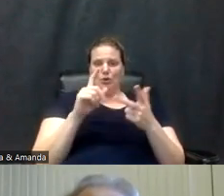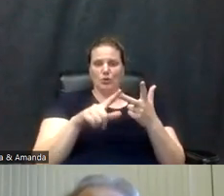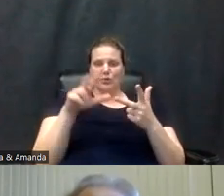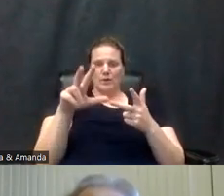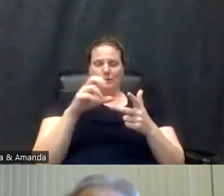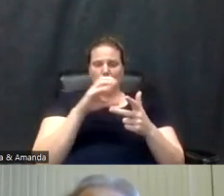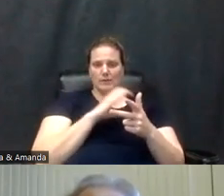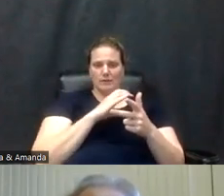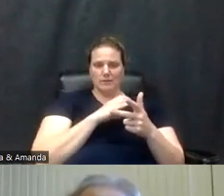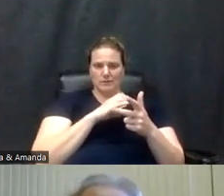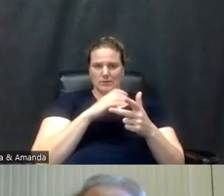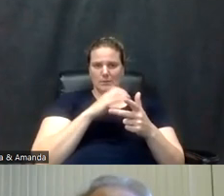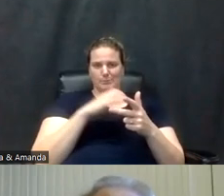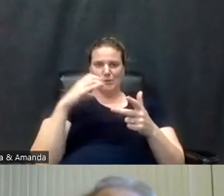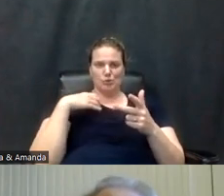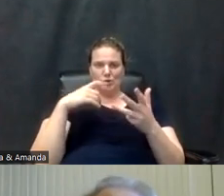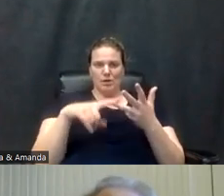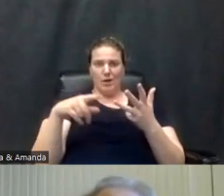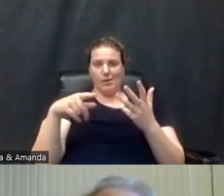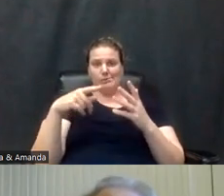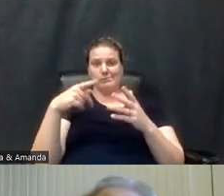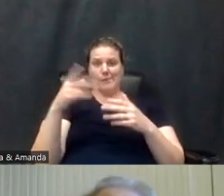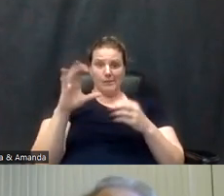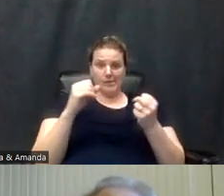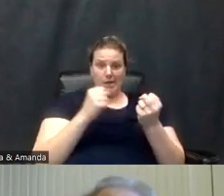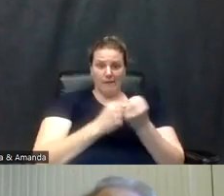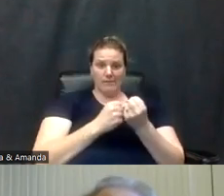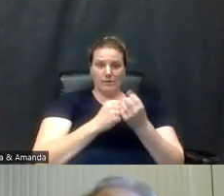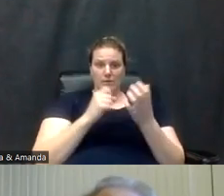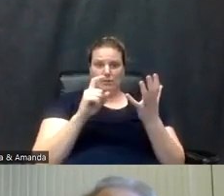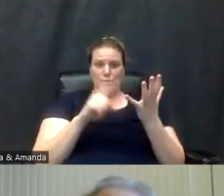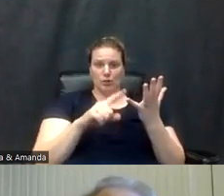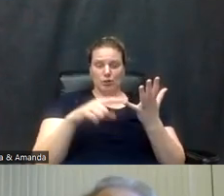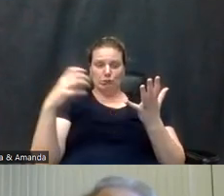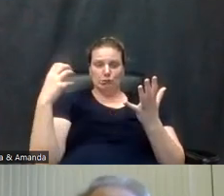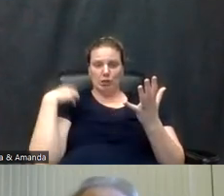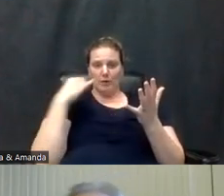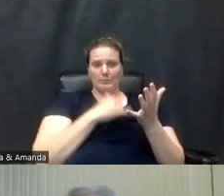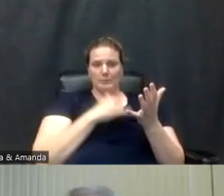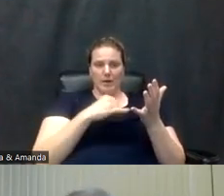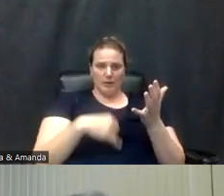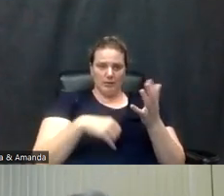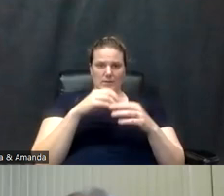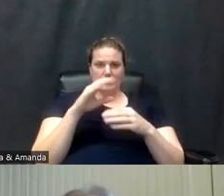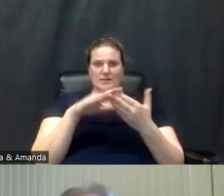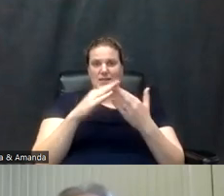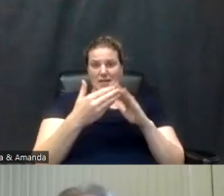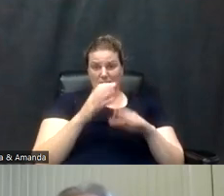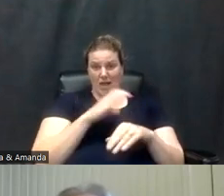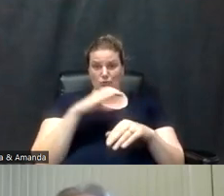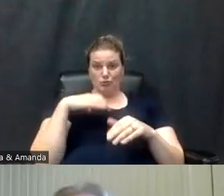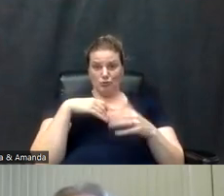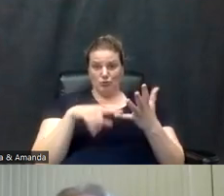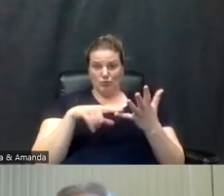called the public advocate, and 1, the chair is appointed by both the mayor and city council. And they